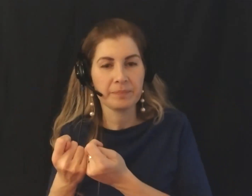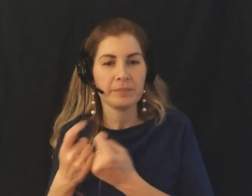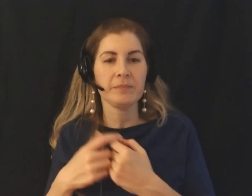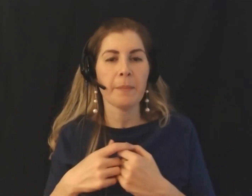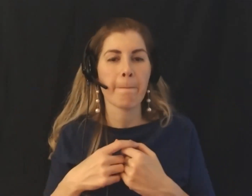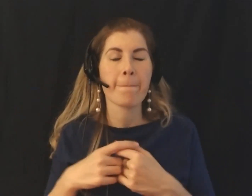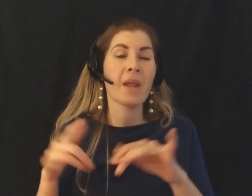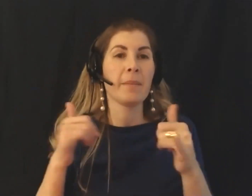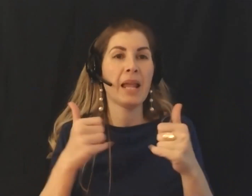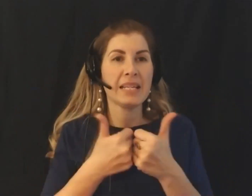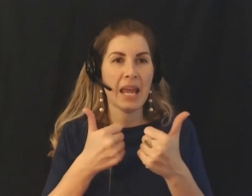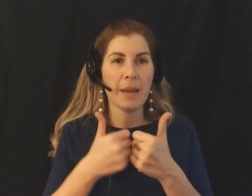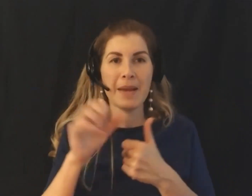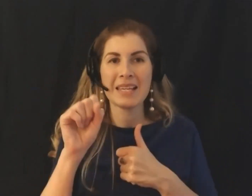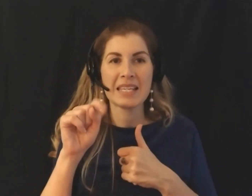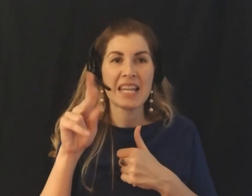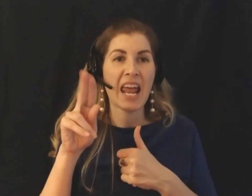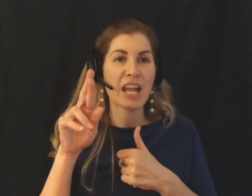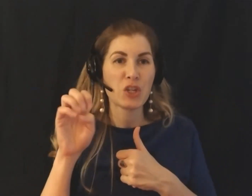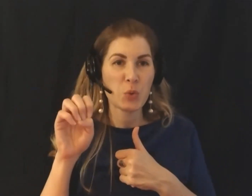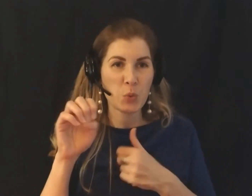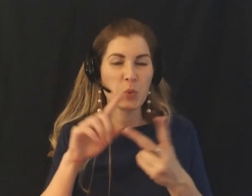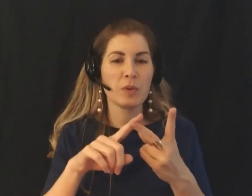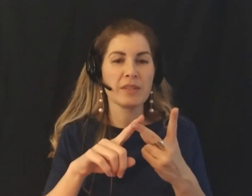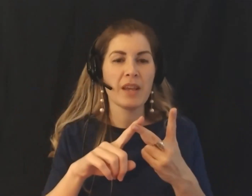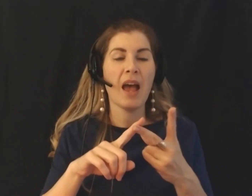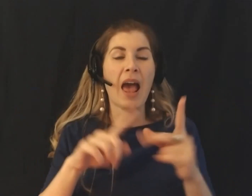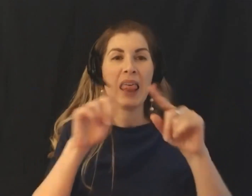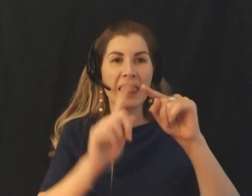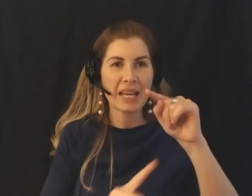Playing a game called Statues that the kids like. Lightning challenges.